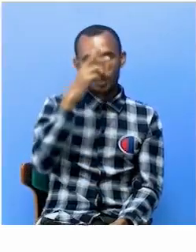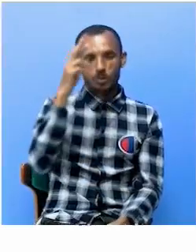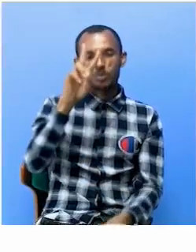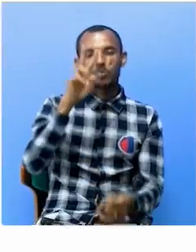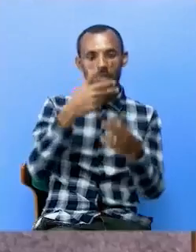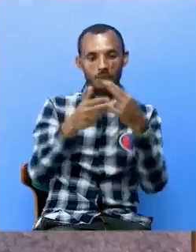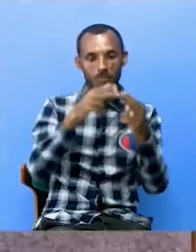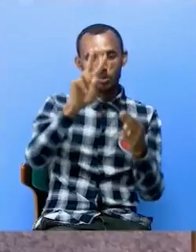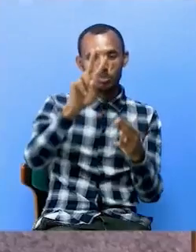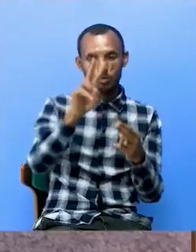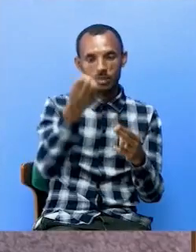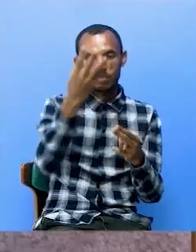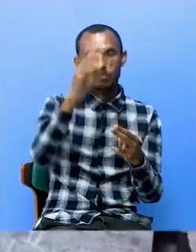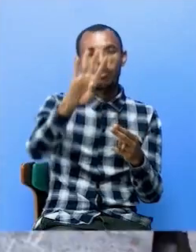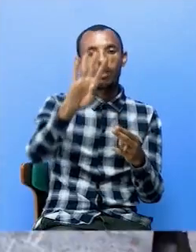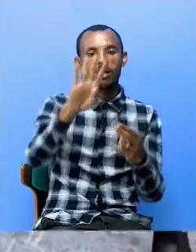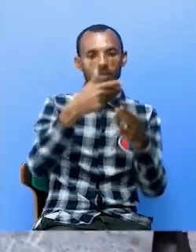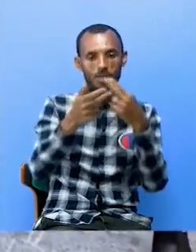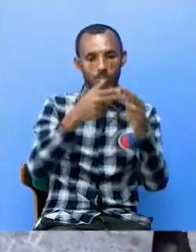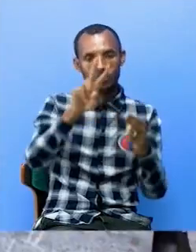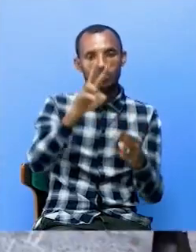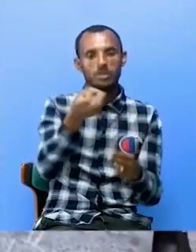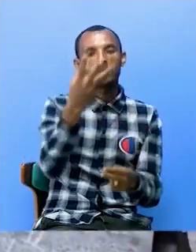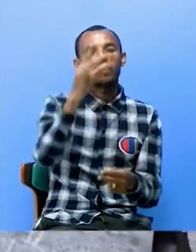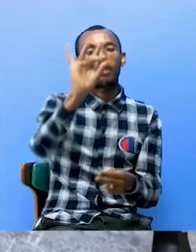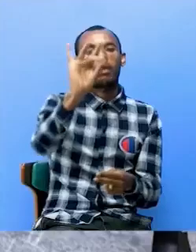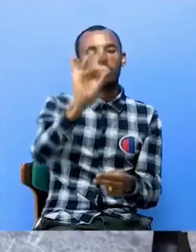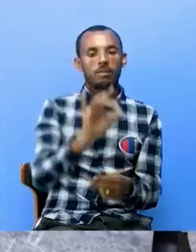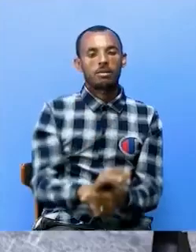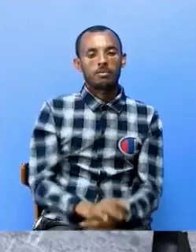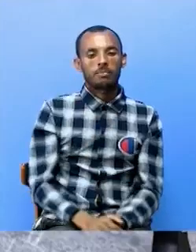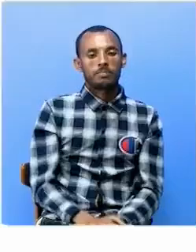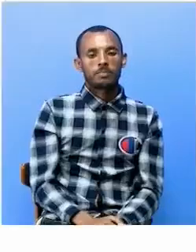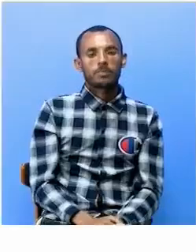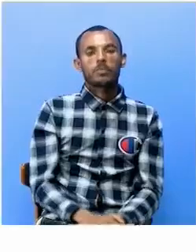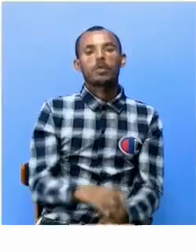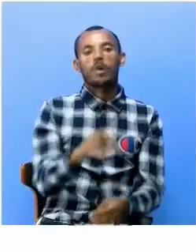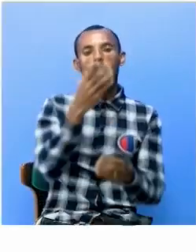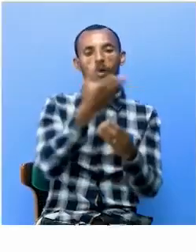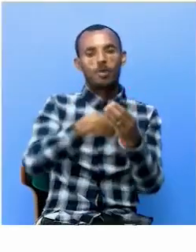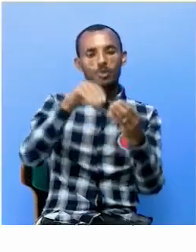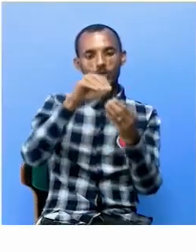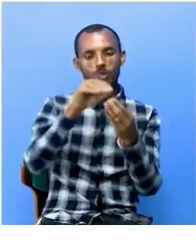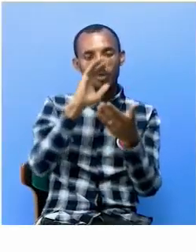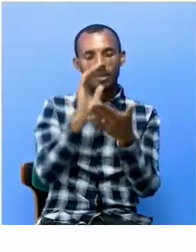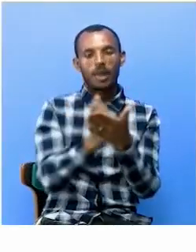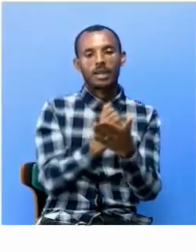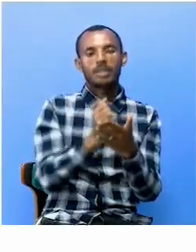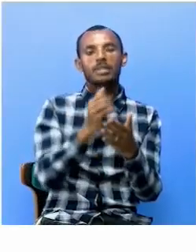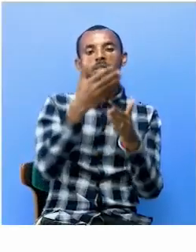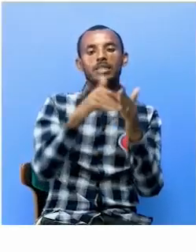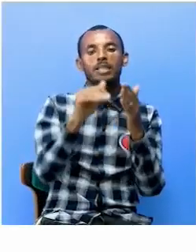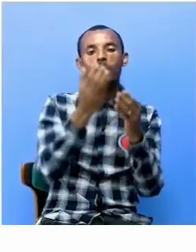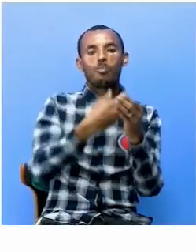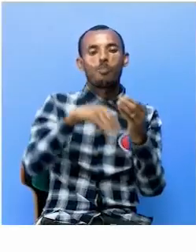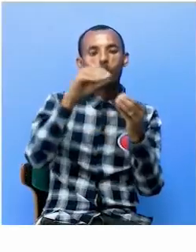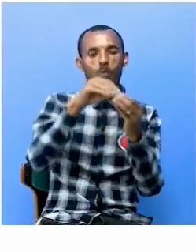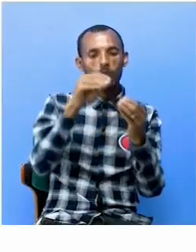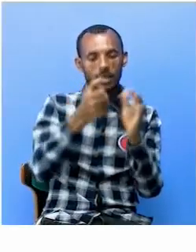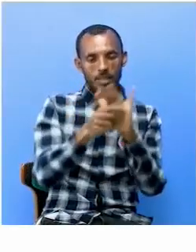times 2 is 4, 4 times 2 is 8. Okay, you can also take some more examples on the